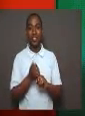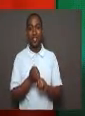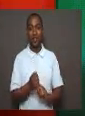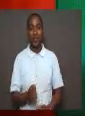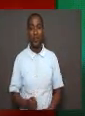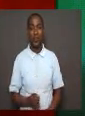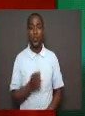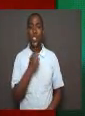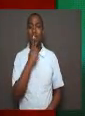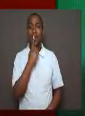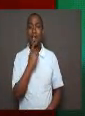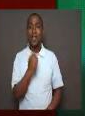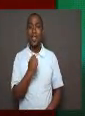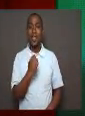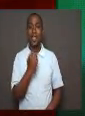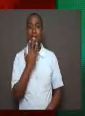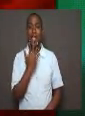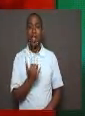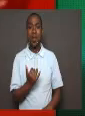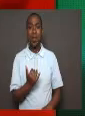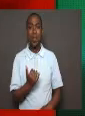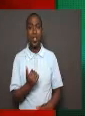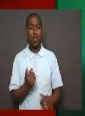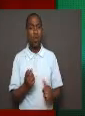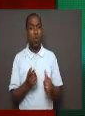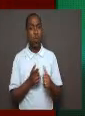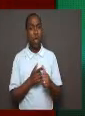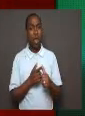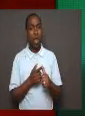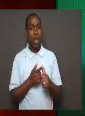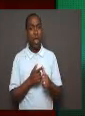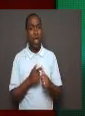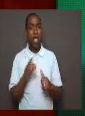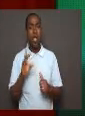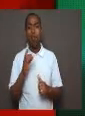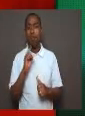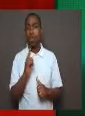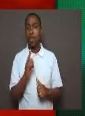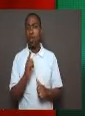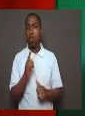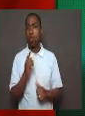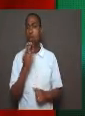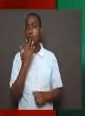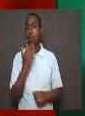Red blood cells are one of the main components in your